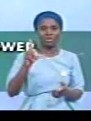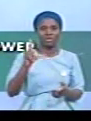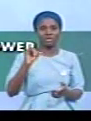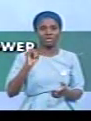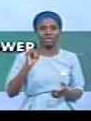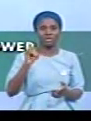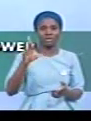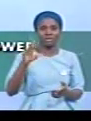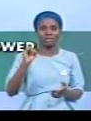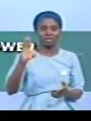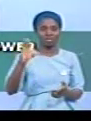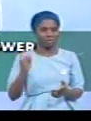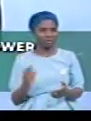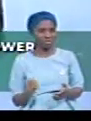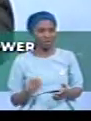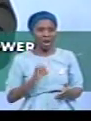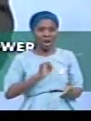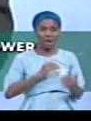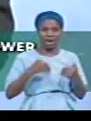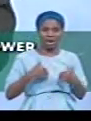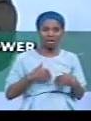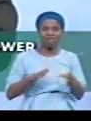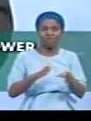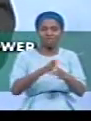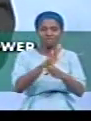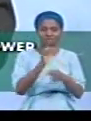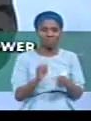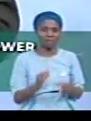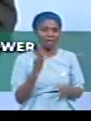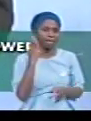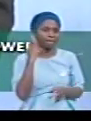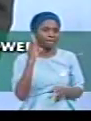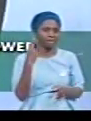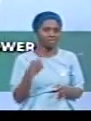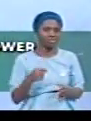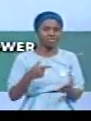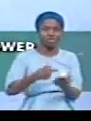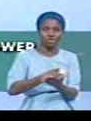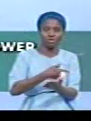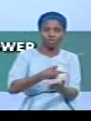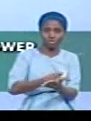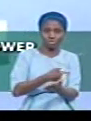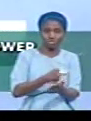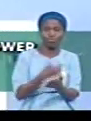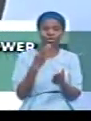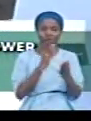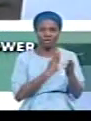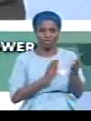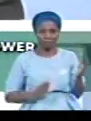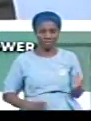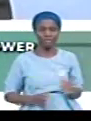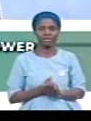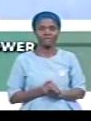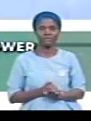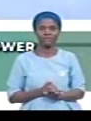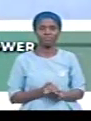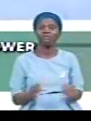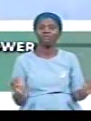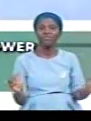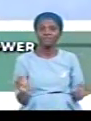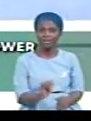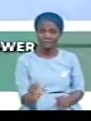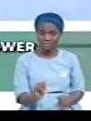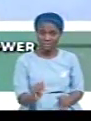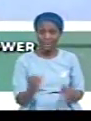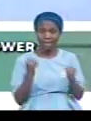I have fully preached the gospel of Christ. The same power